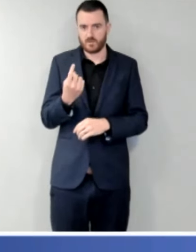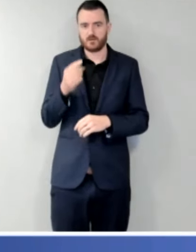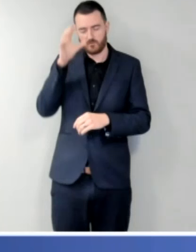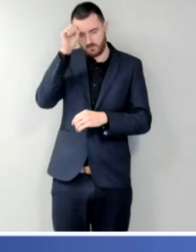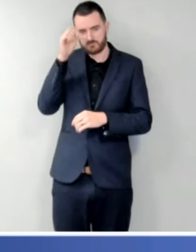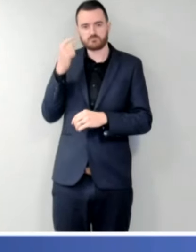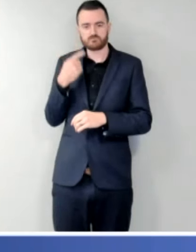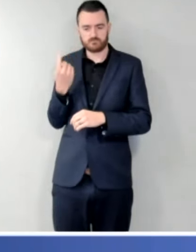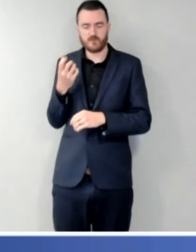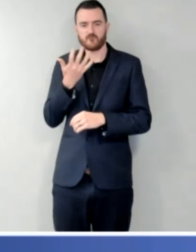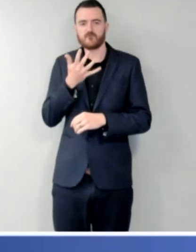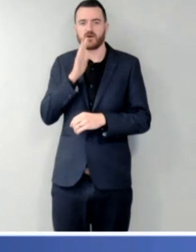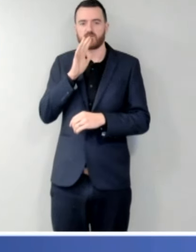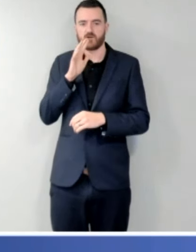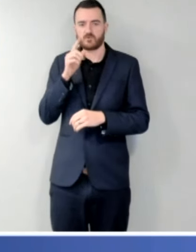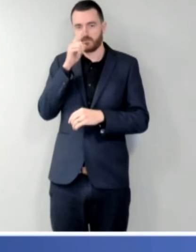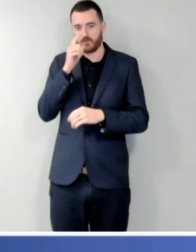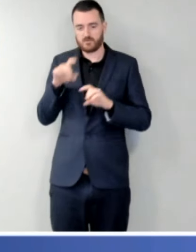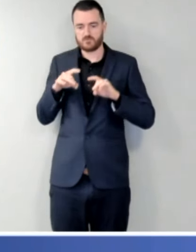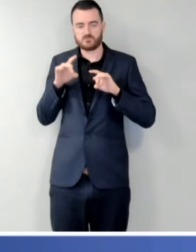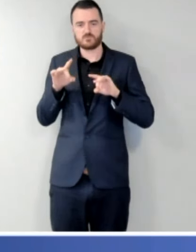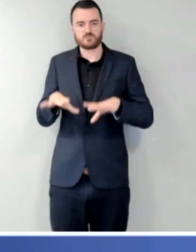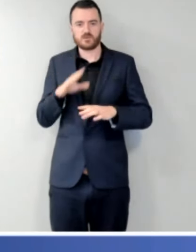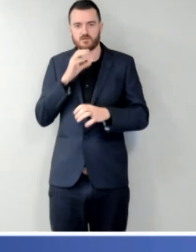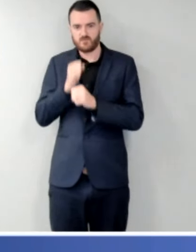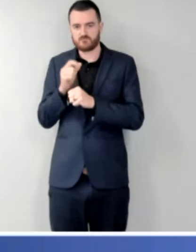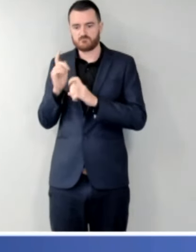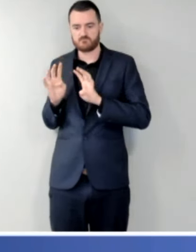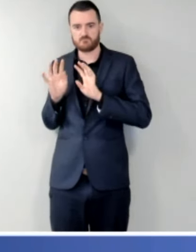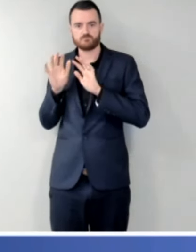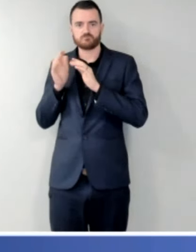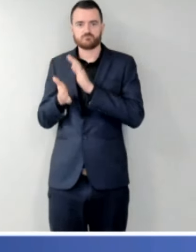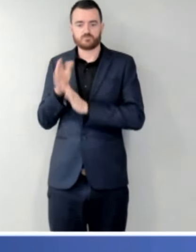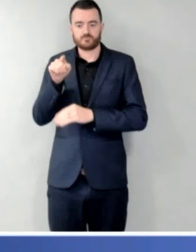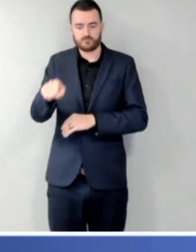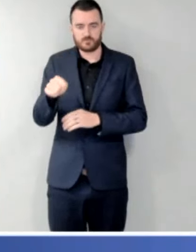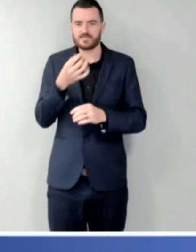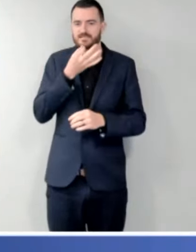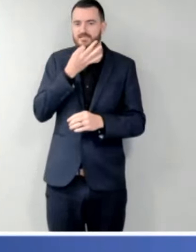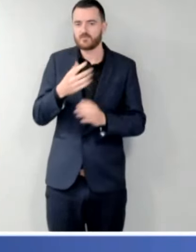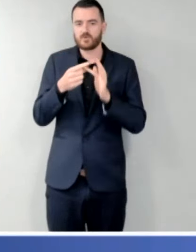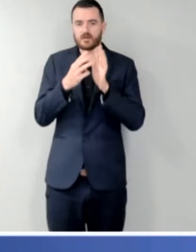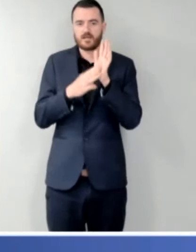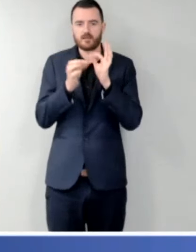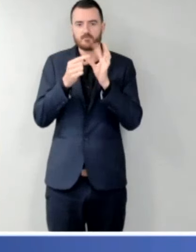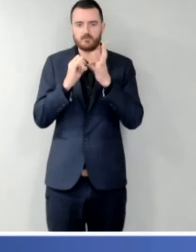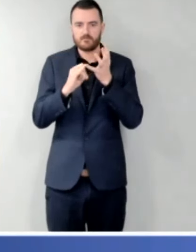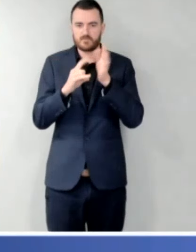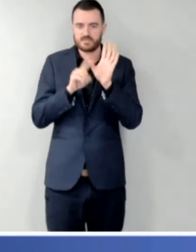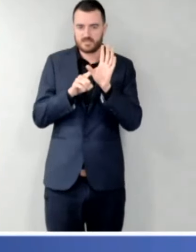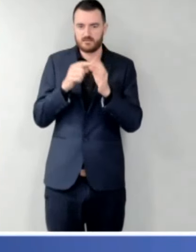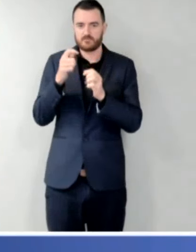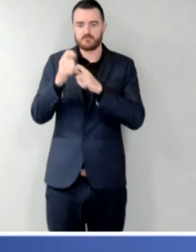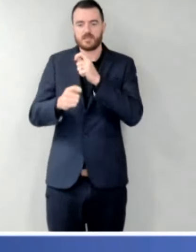500 Australian personnel to a temporary embassy that became a nerve centre